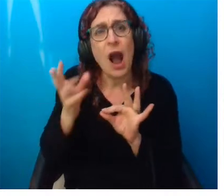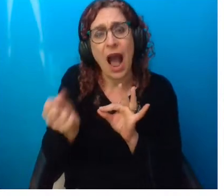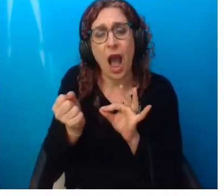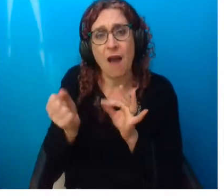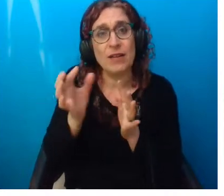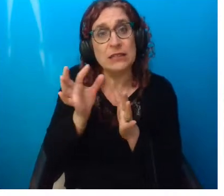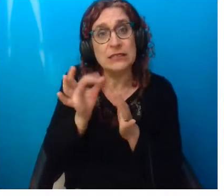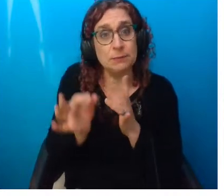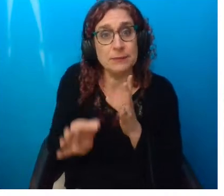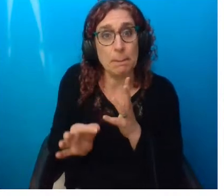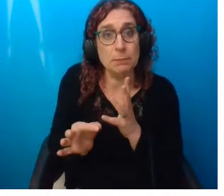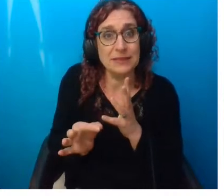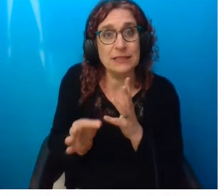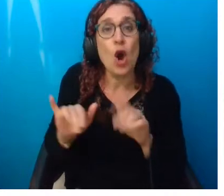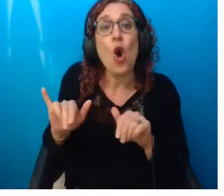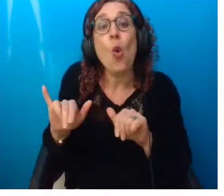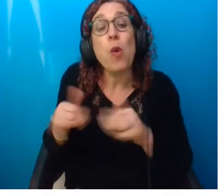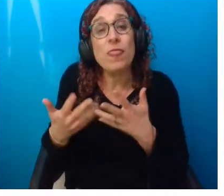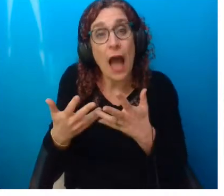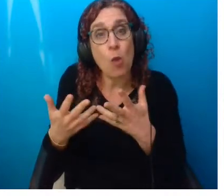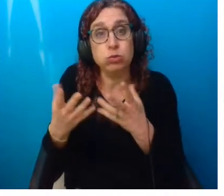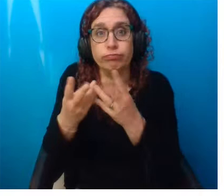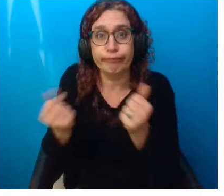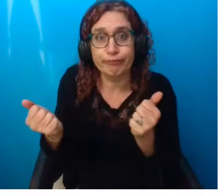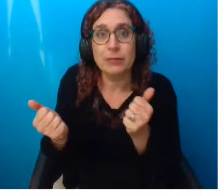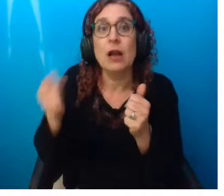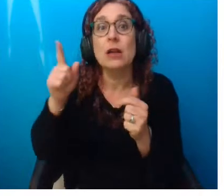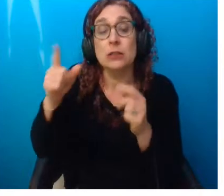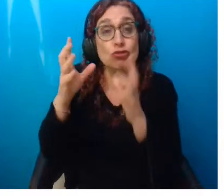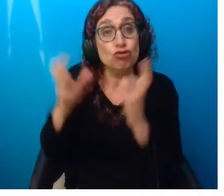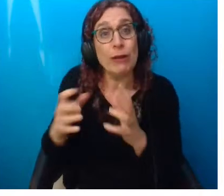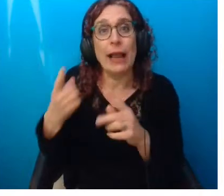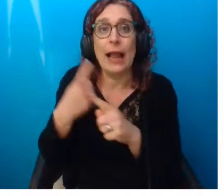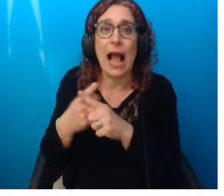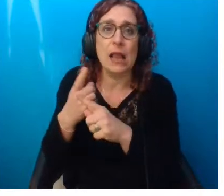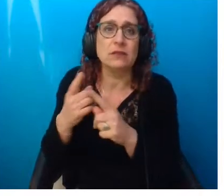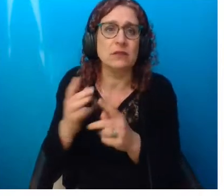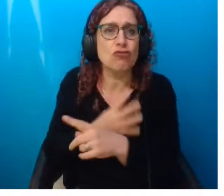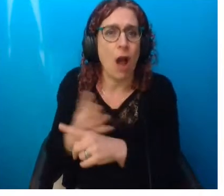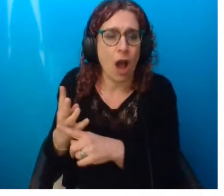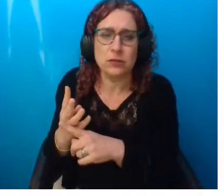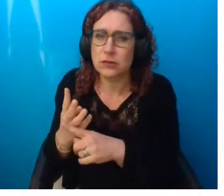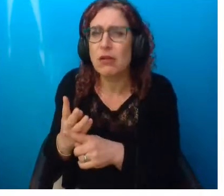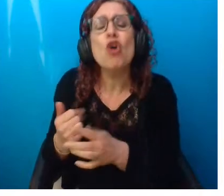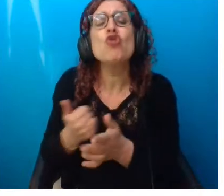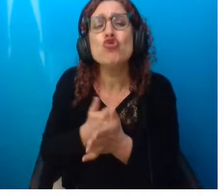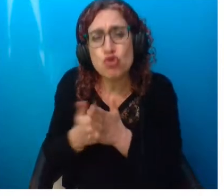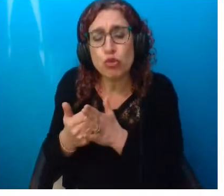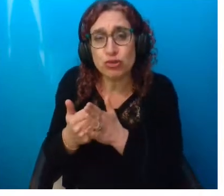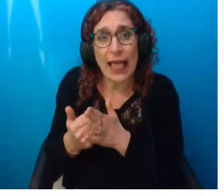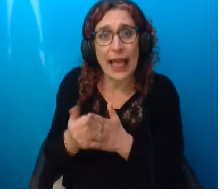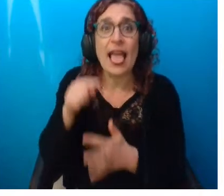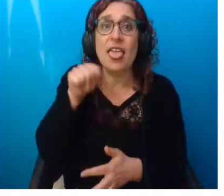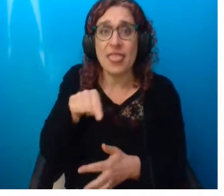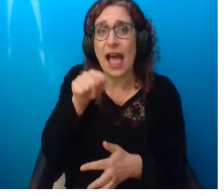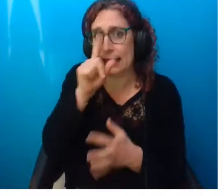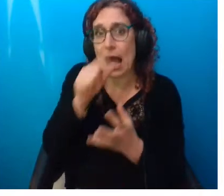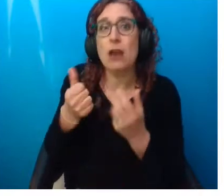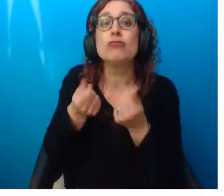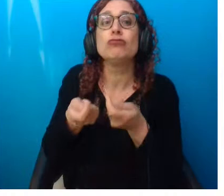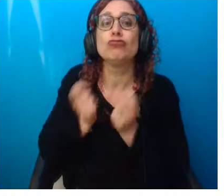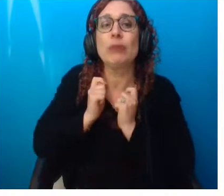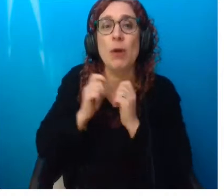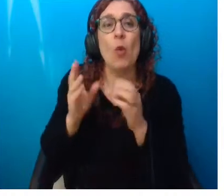medication, both to tree pollens and to grass pollens. Usually one of them is manageable and the other one is